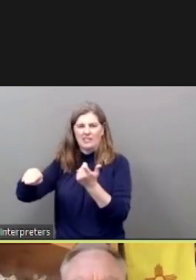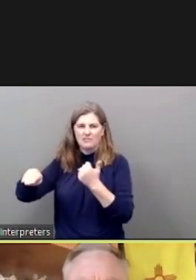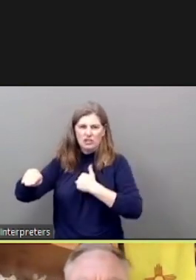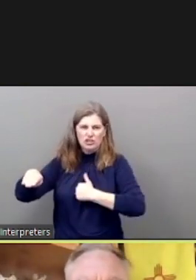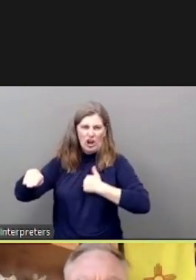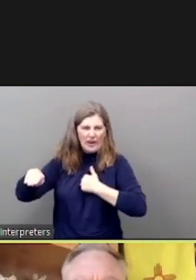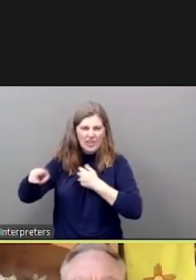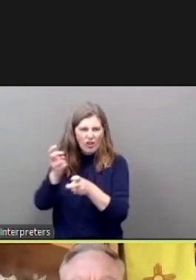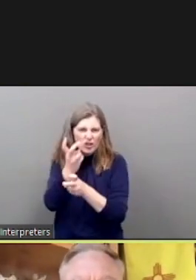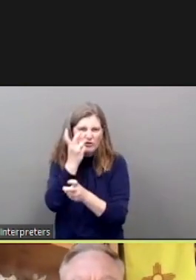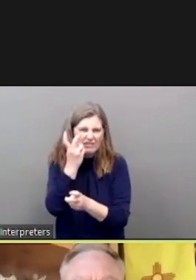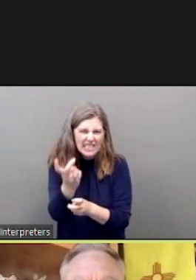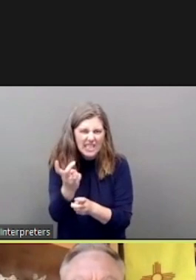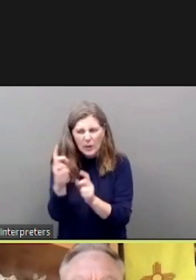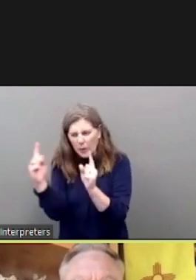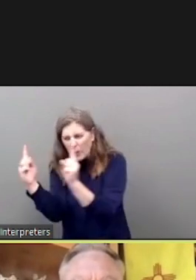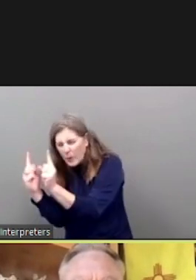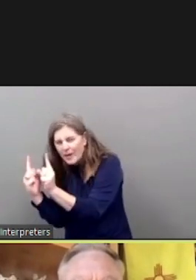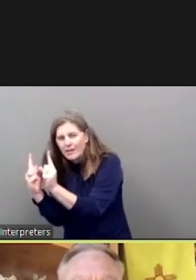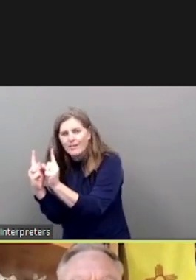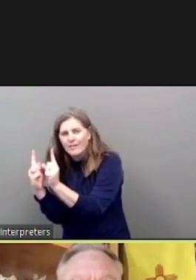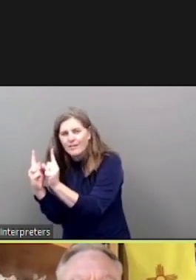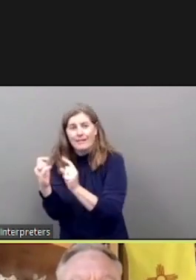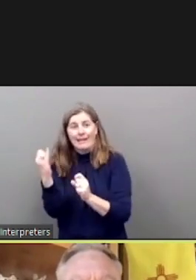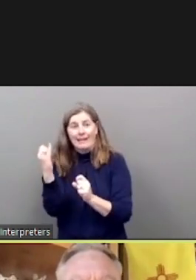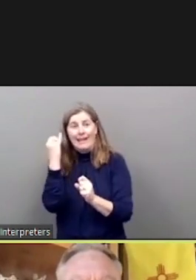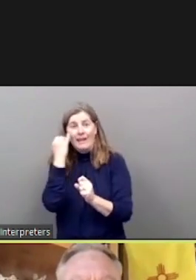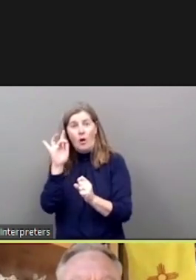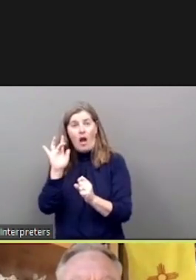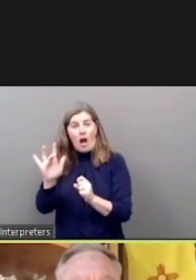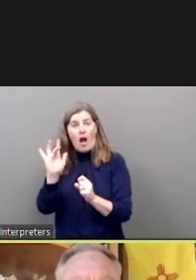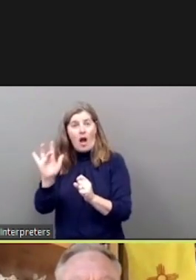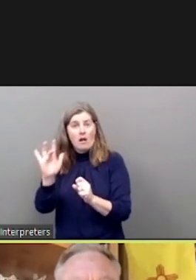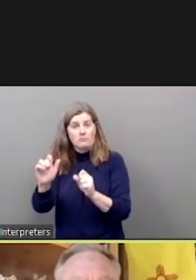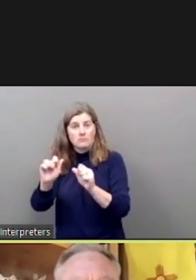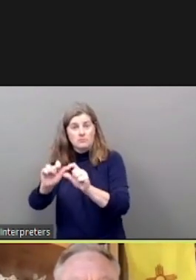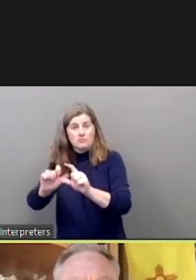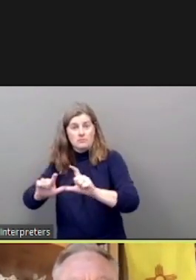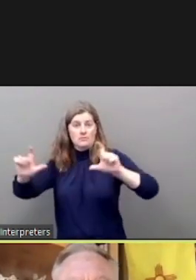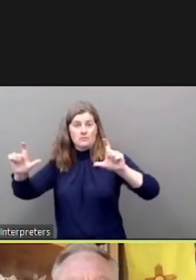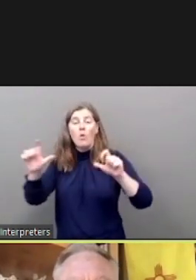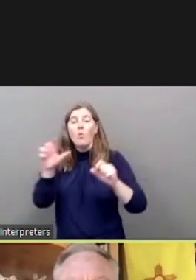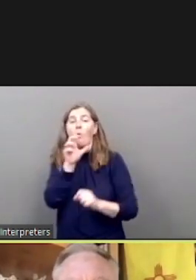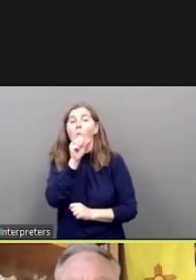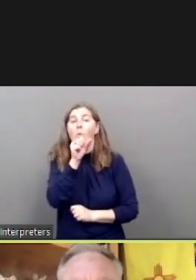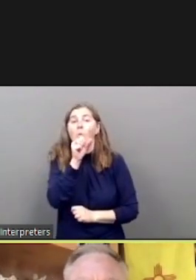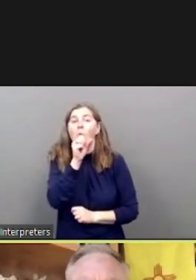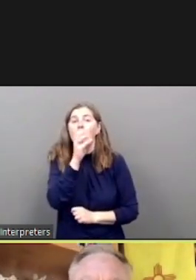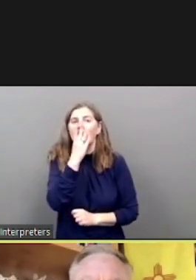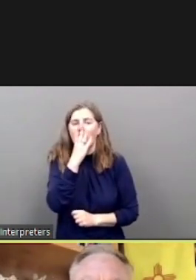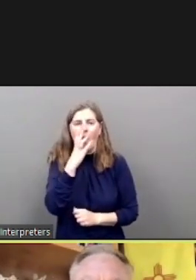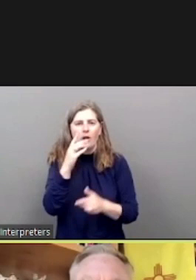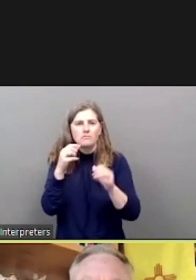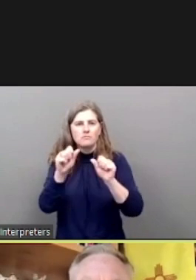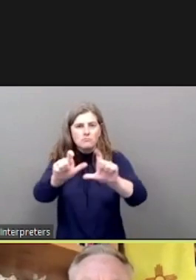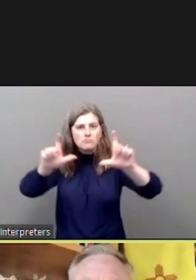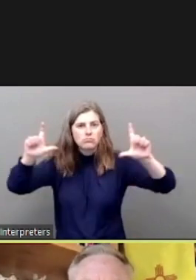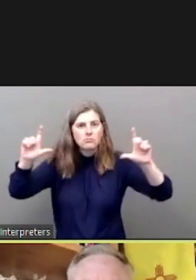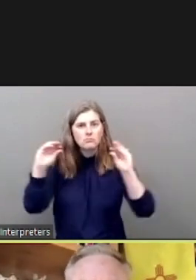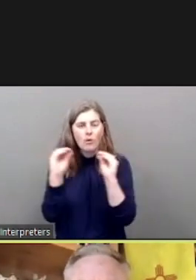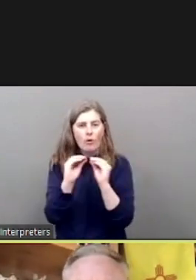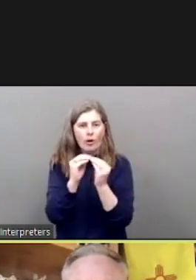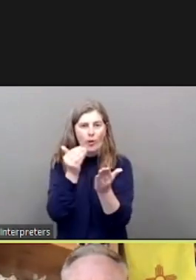that's hard to see. If you all can keep in mind that it's the orange line, I can do better than